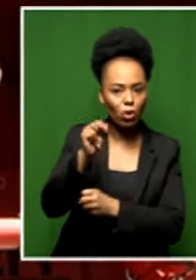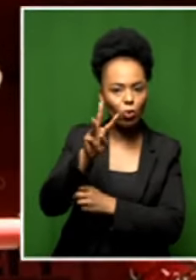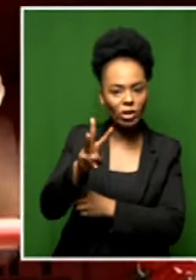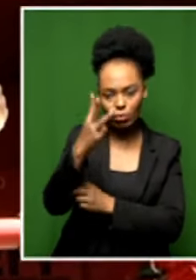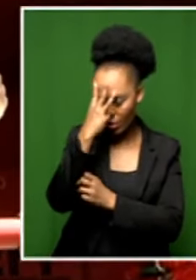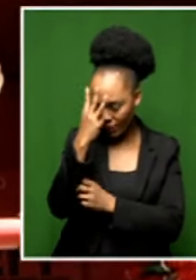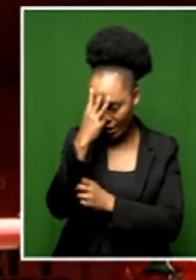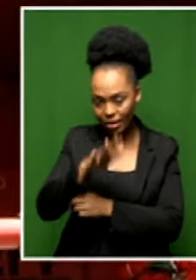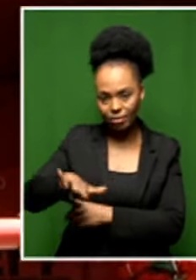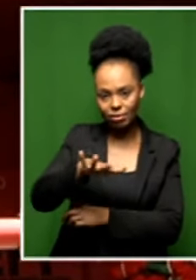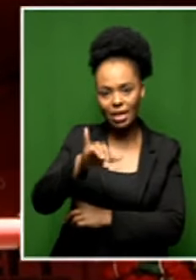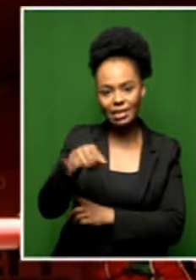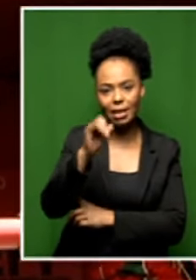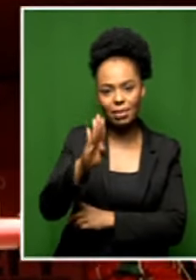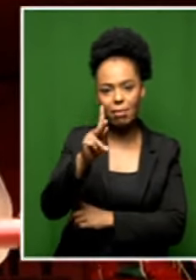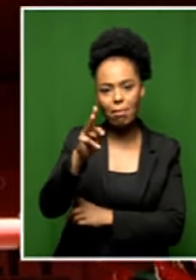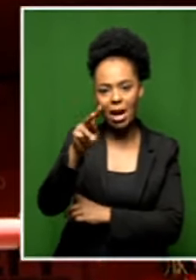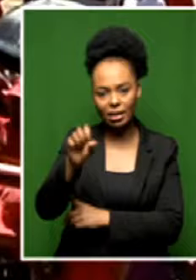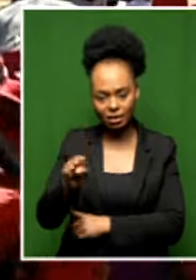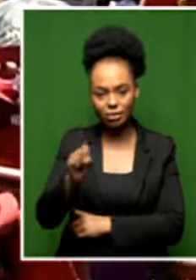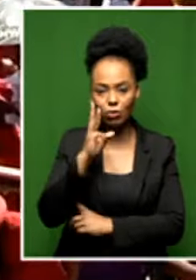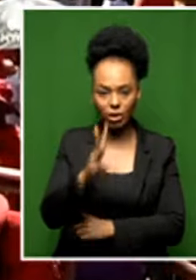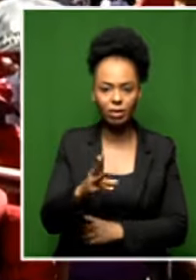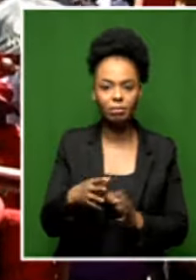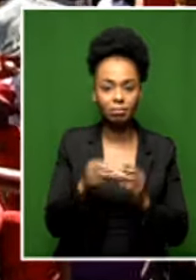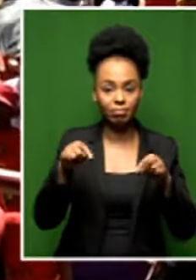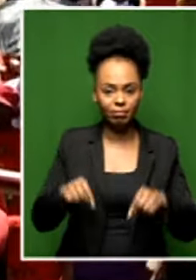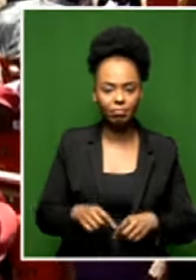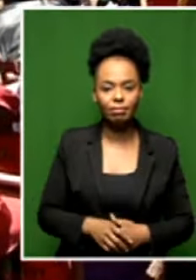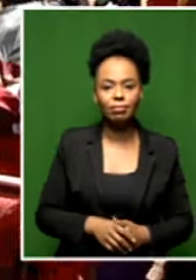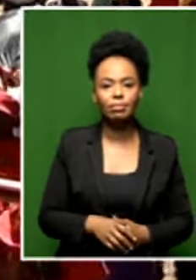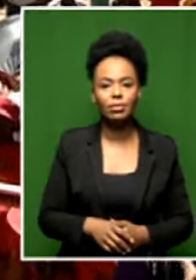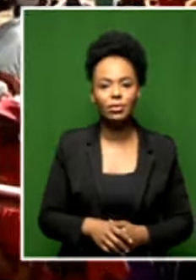the JB Max local municipality in Potchefstroom. Zeblon Maine, SABC News, Mahikeng.